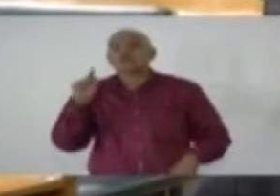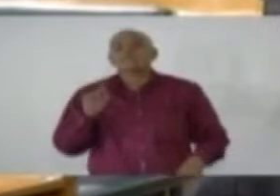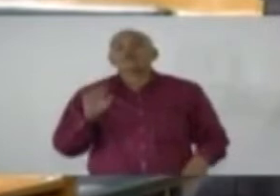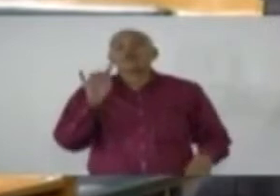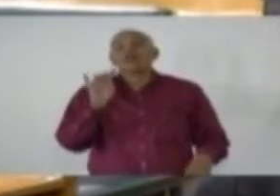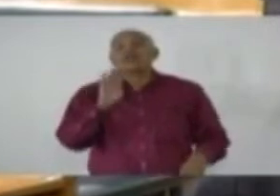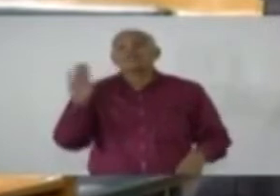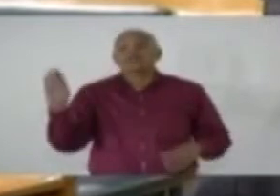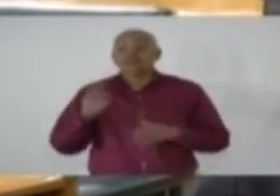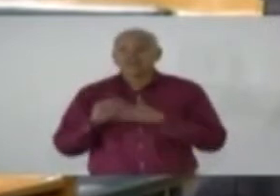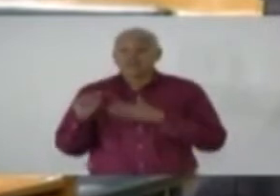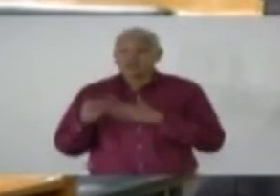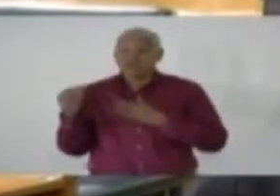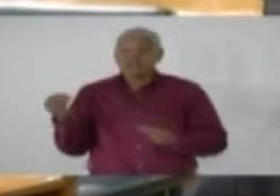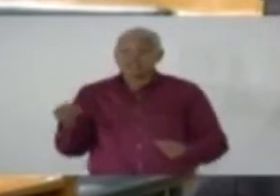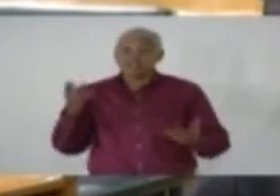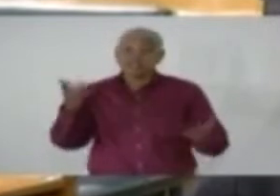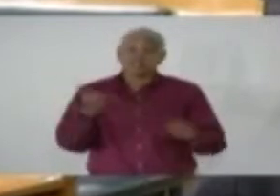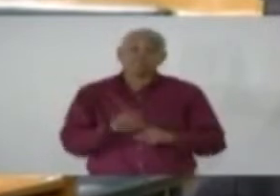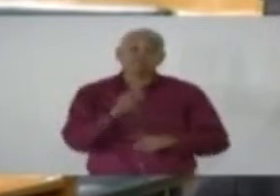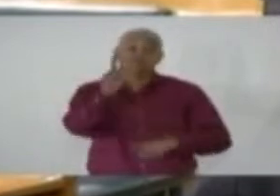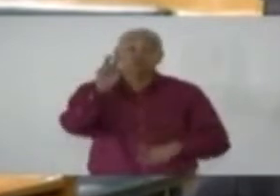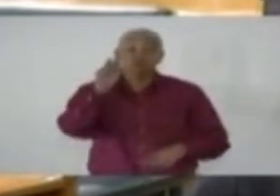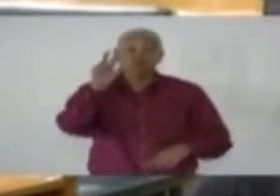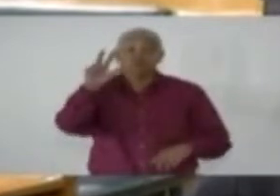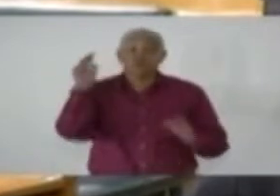$1.8 billion to